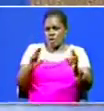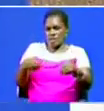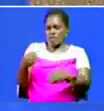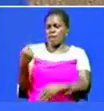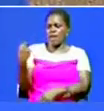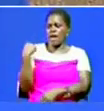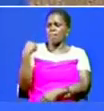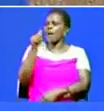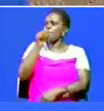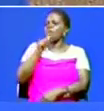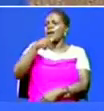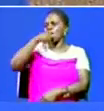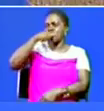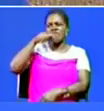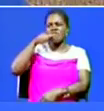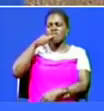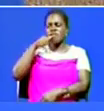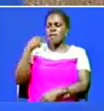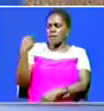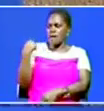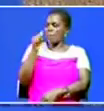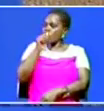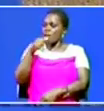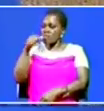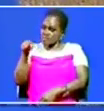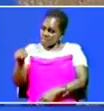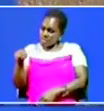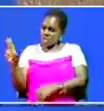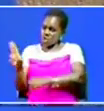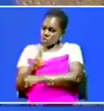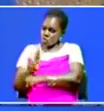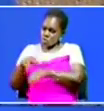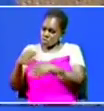code. And using the code,